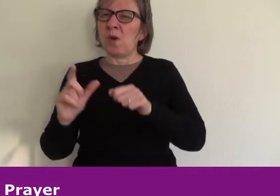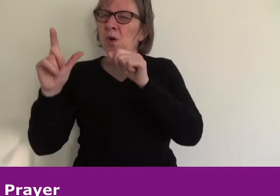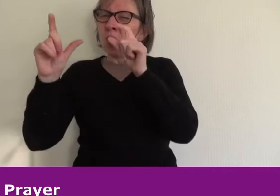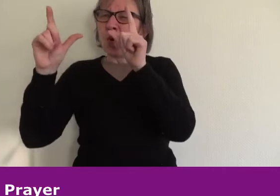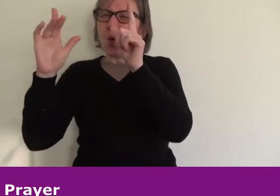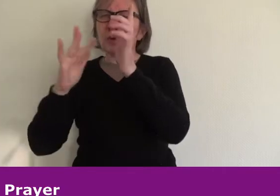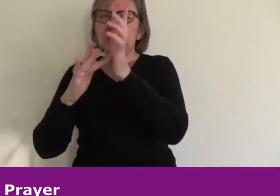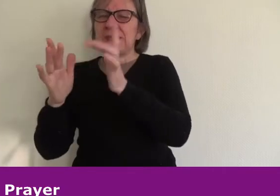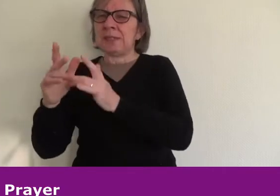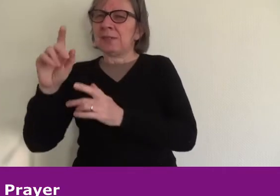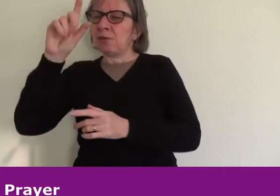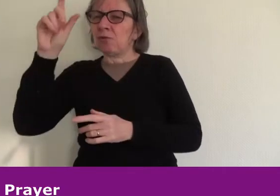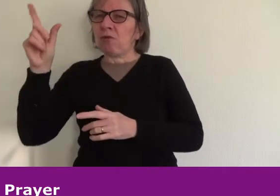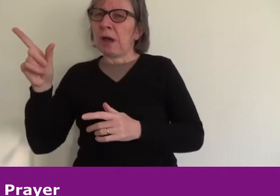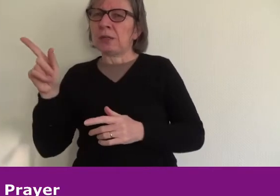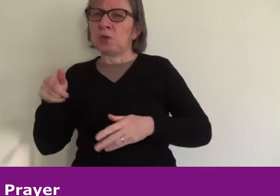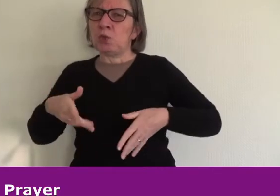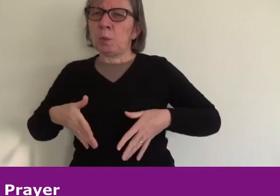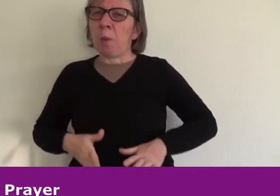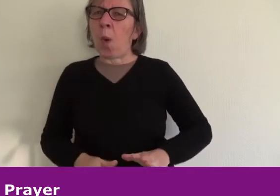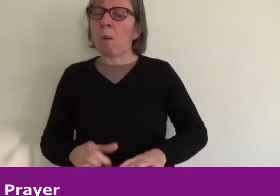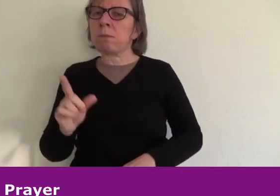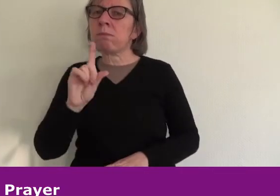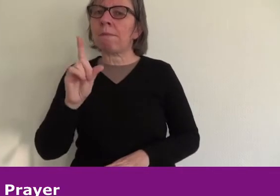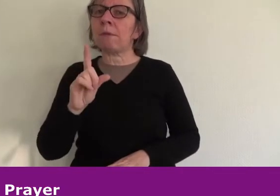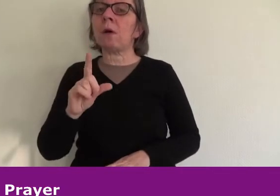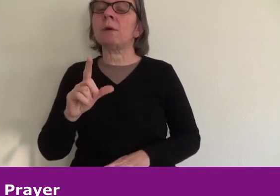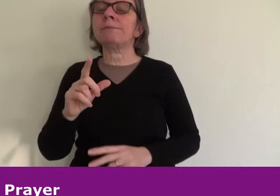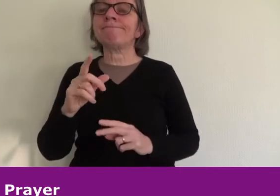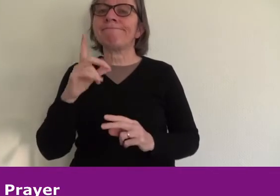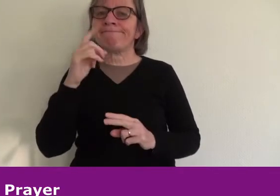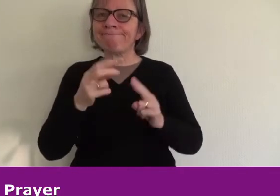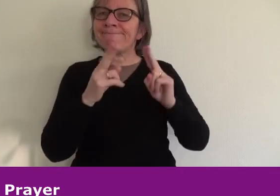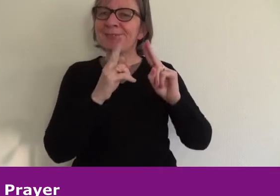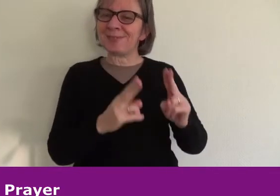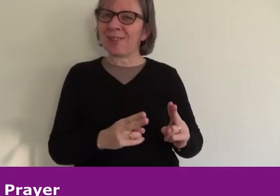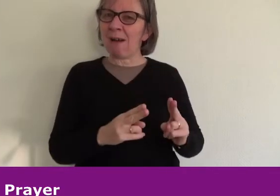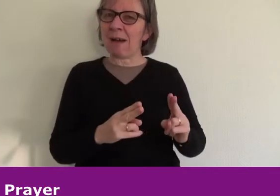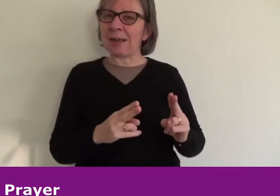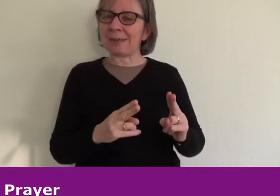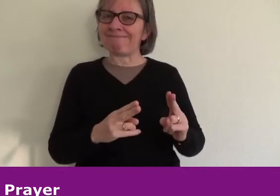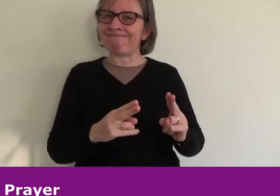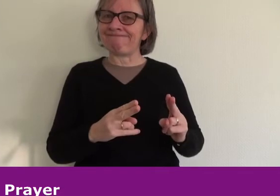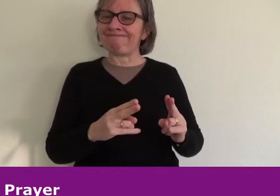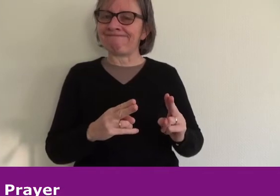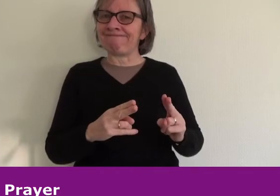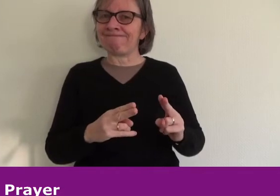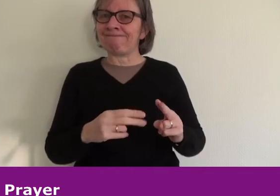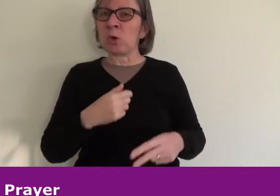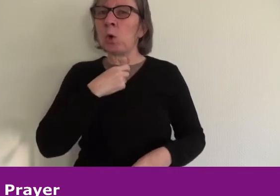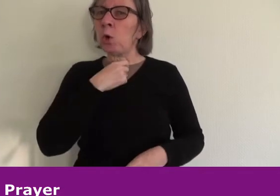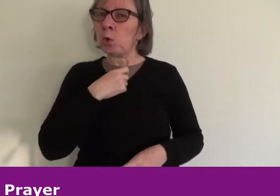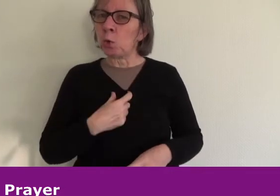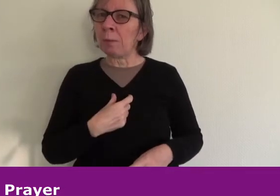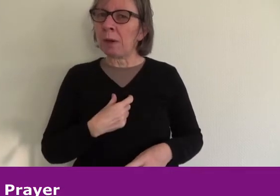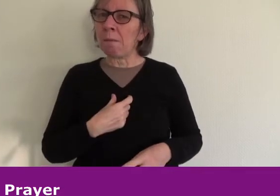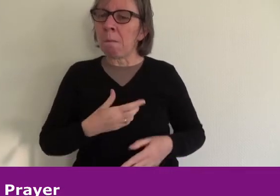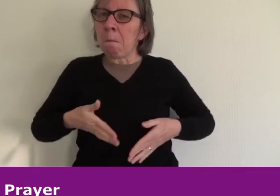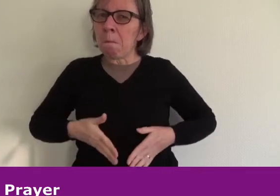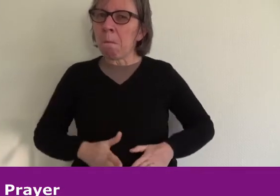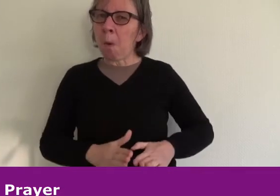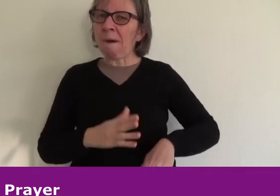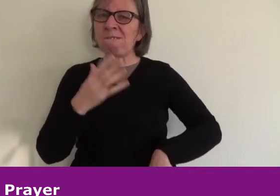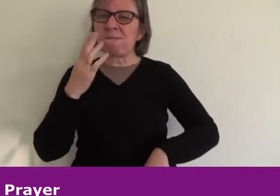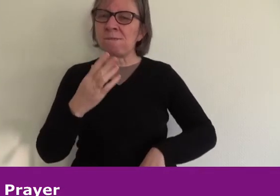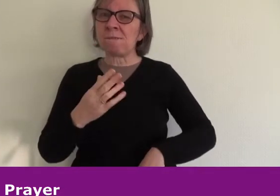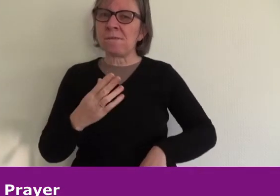Lord Jesus Christ, you were born so that you might die. You took on